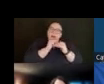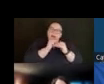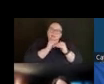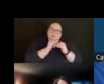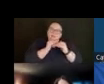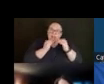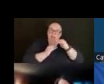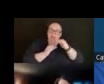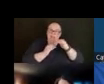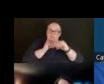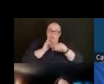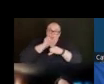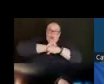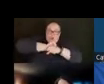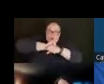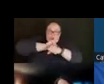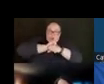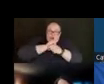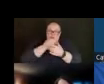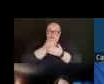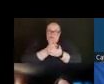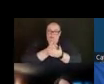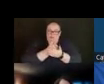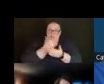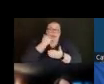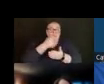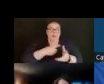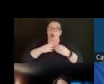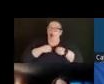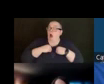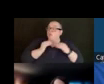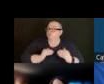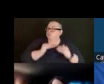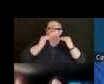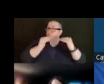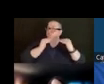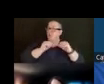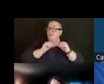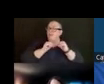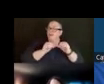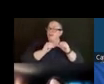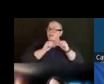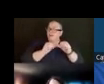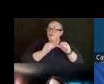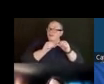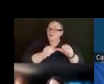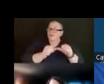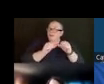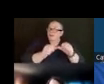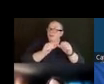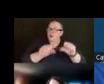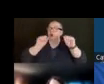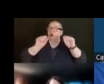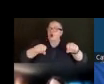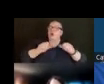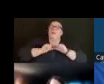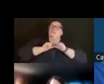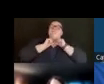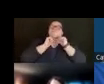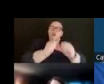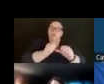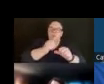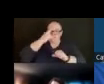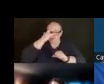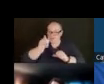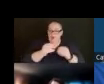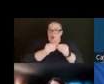If the person takes that promotion and does this for long enough, they can permanently lose their